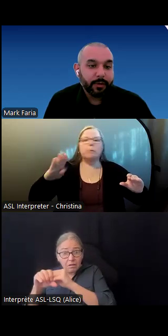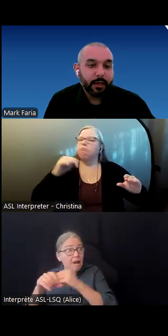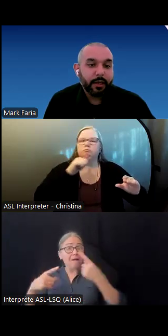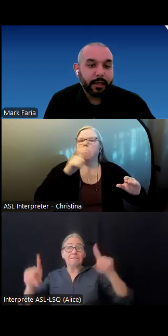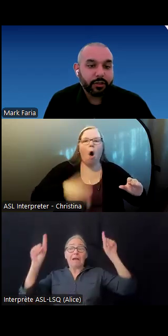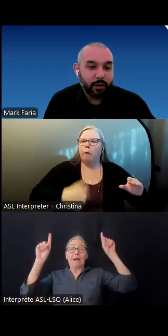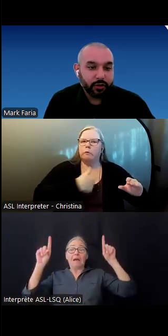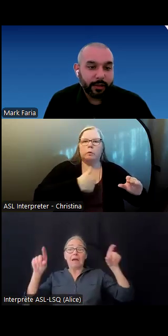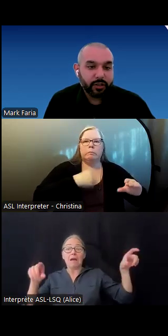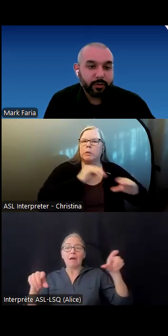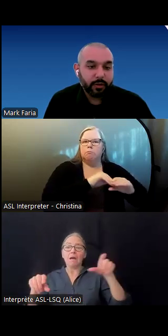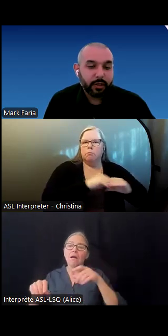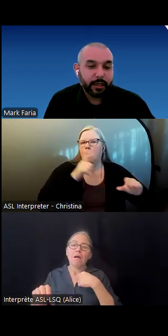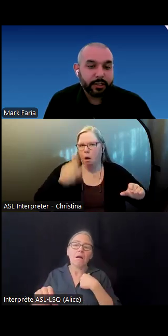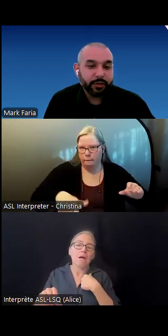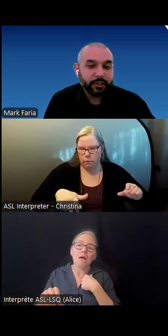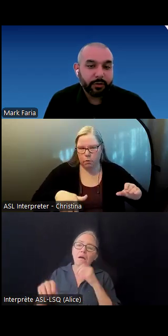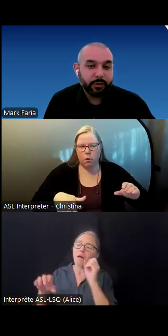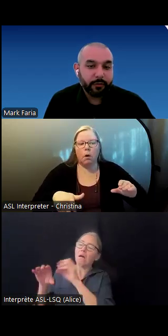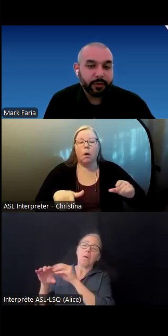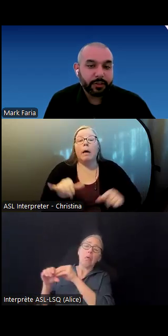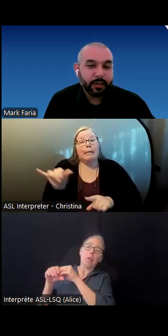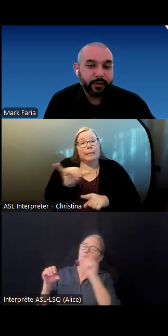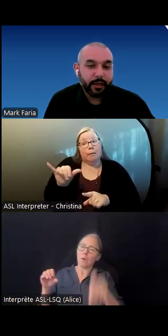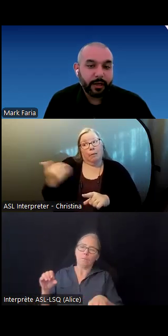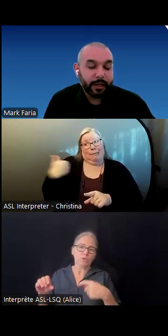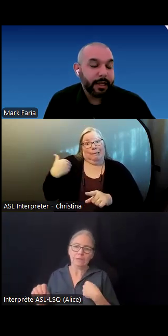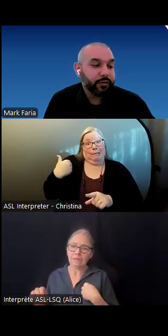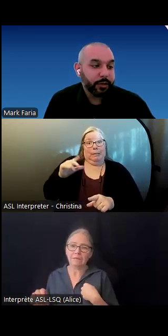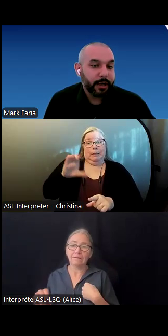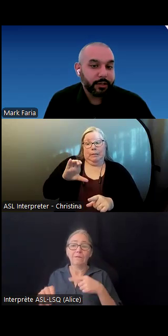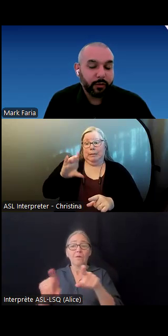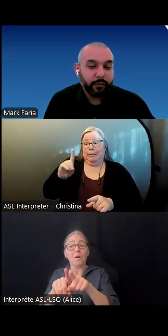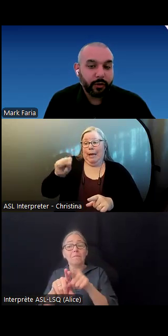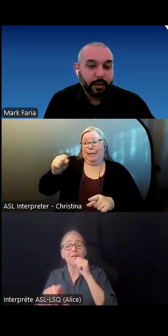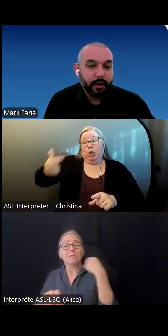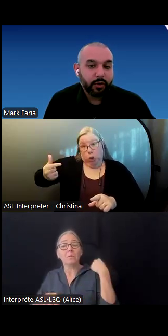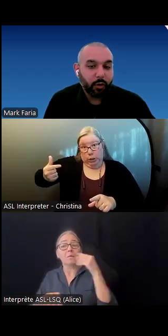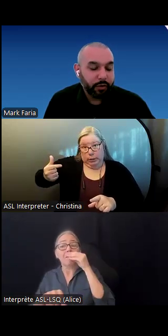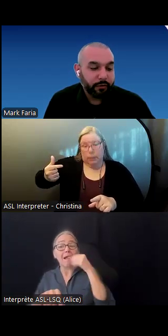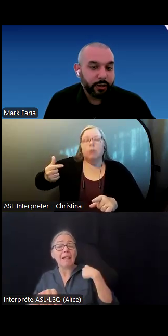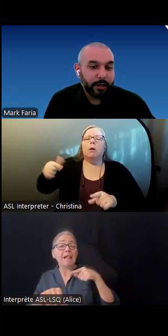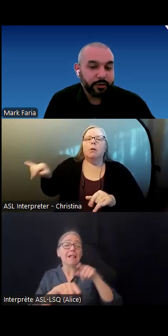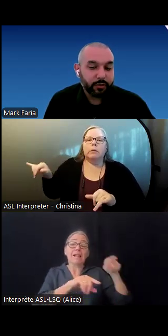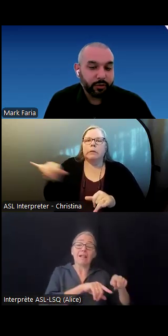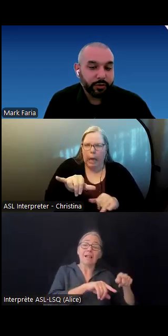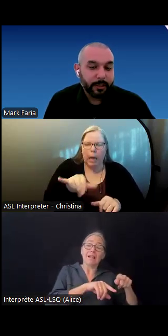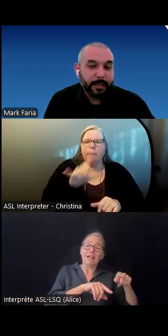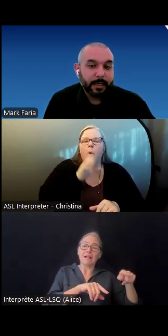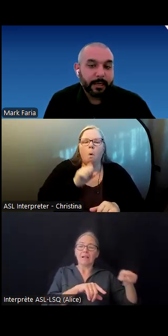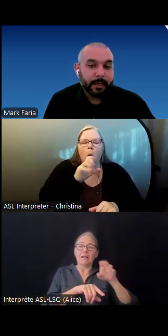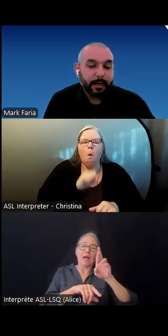CDSG, it's also eligible until December 31st at age 49. So if you're older than 49 years